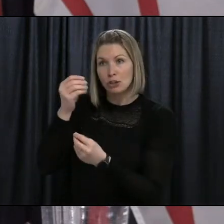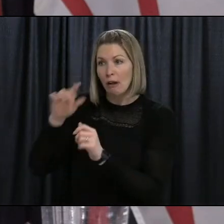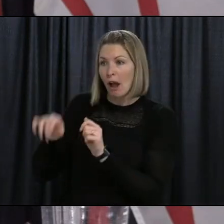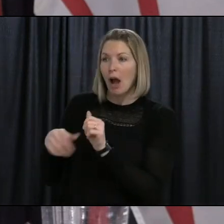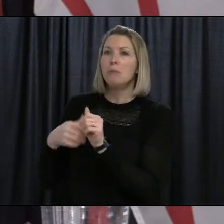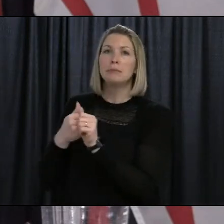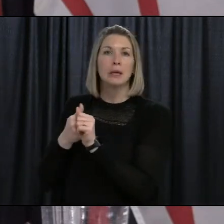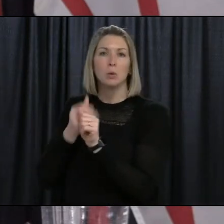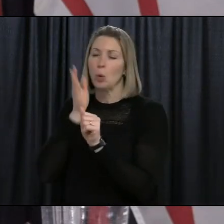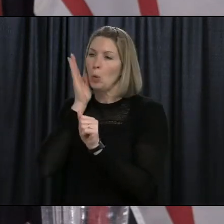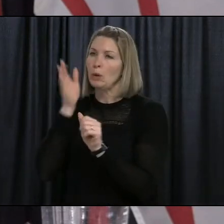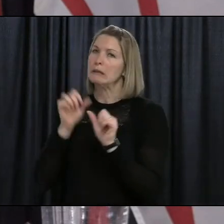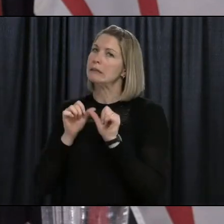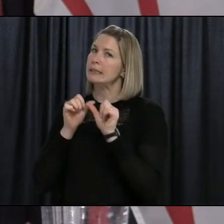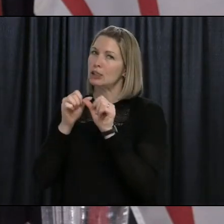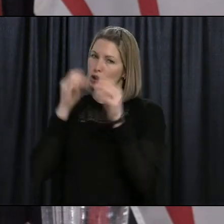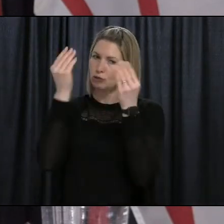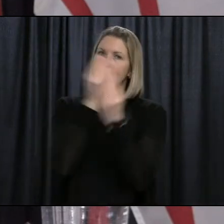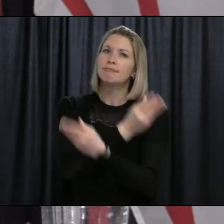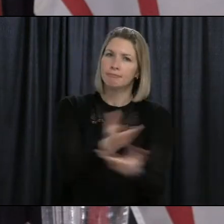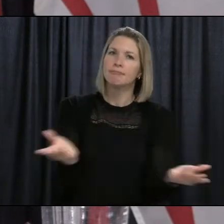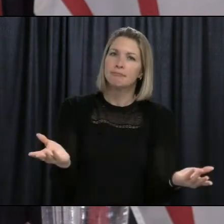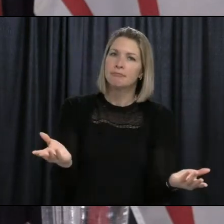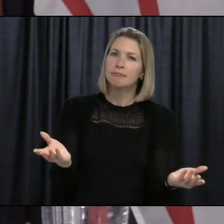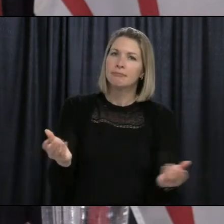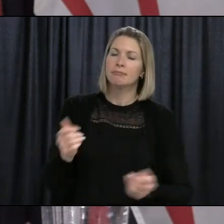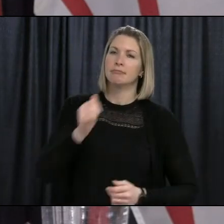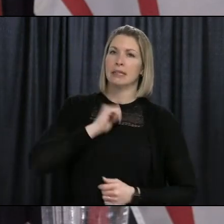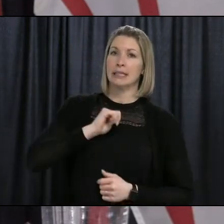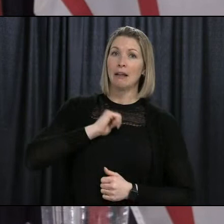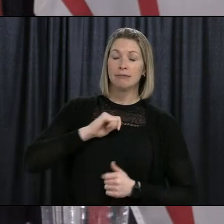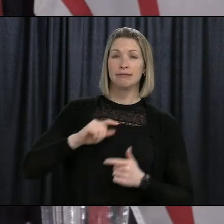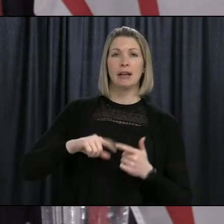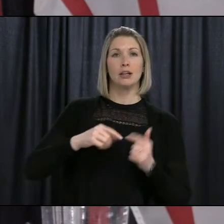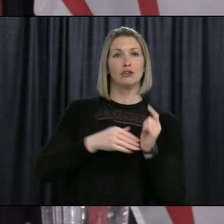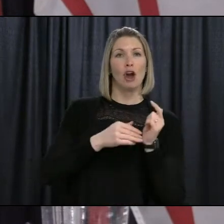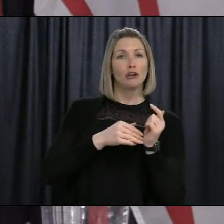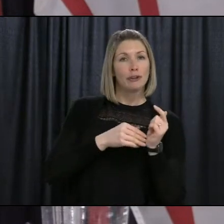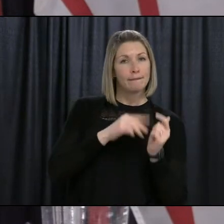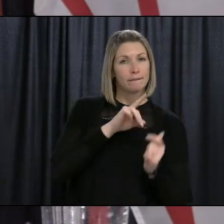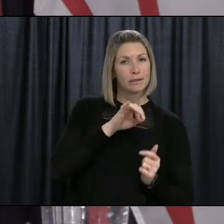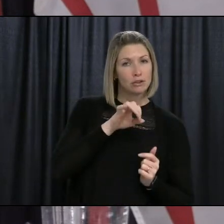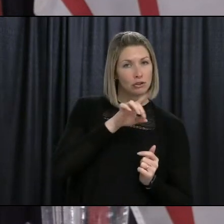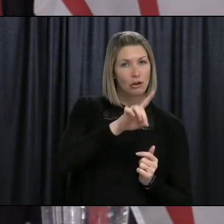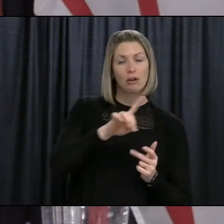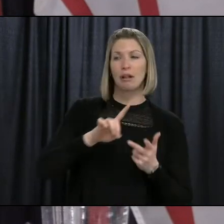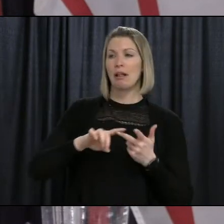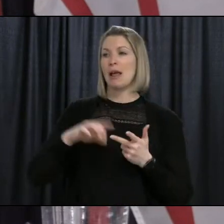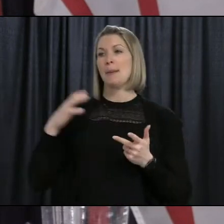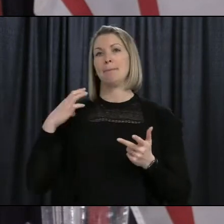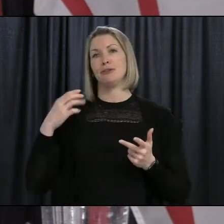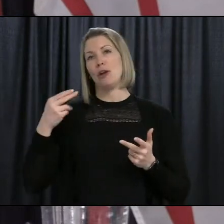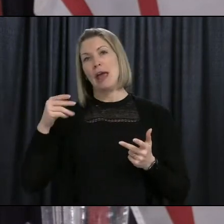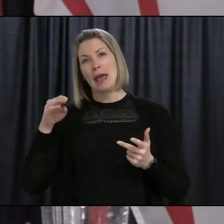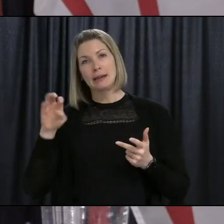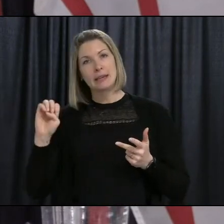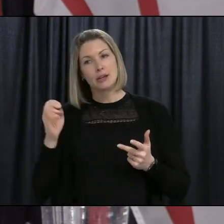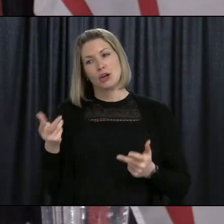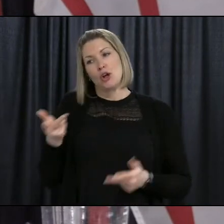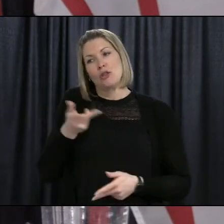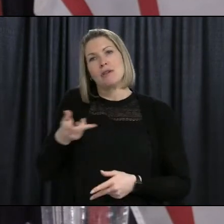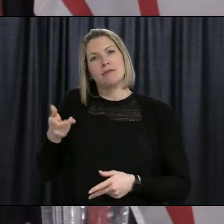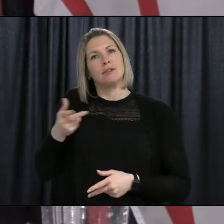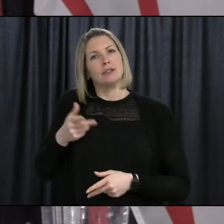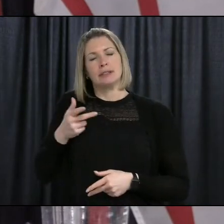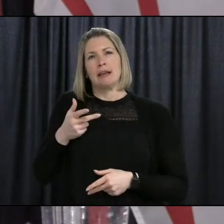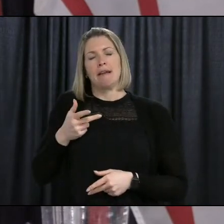and Labrador. Doctors Fitzgerald, Haggie, and I are in a unique position to be able to approach this all through a medical lens. The